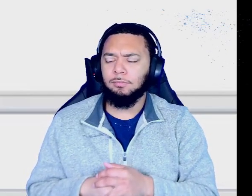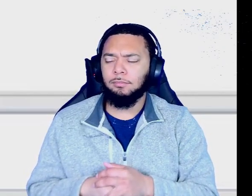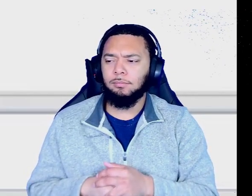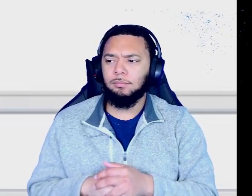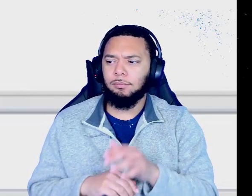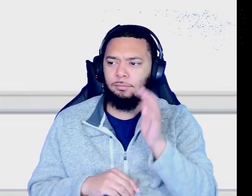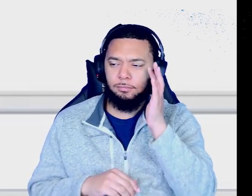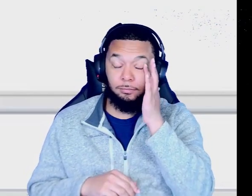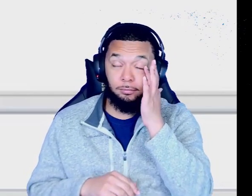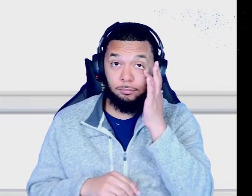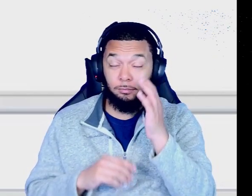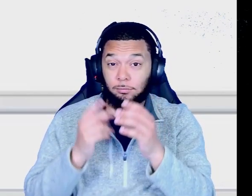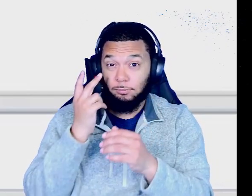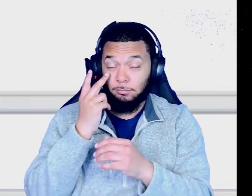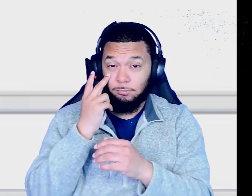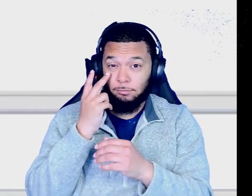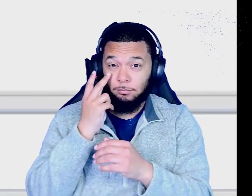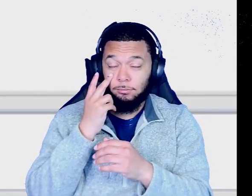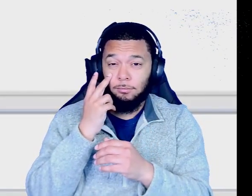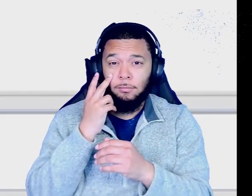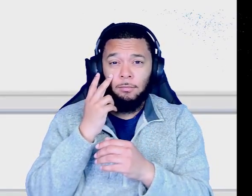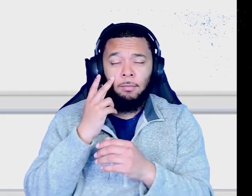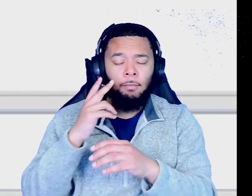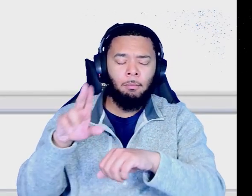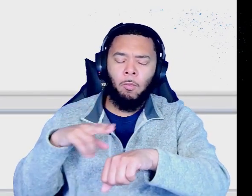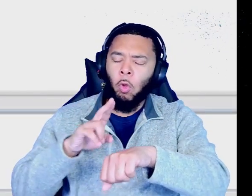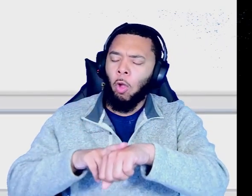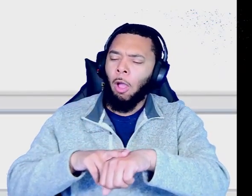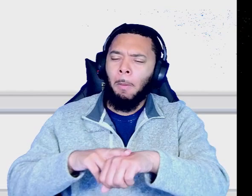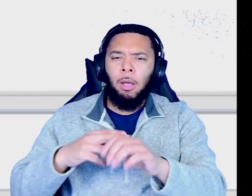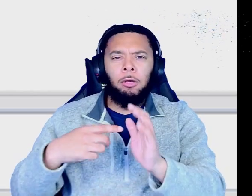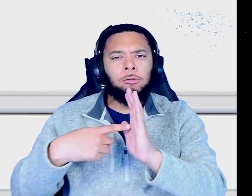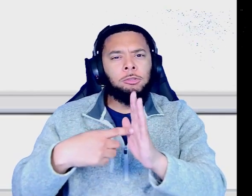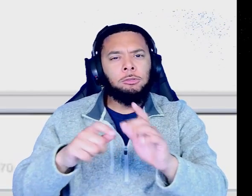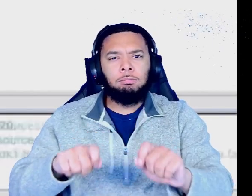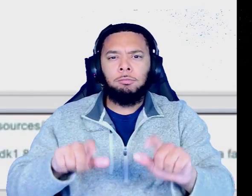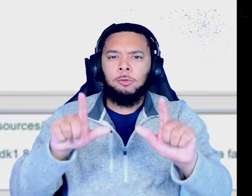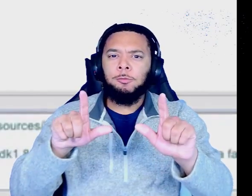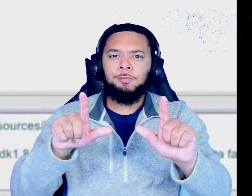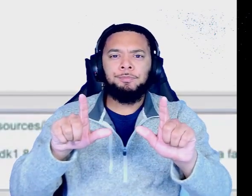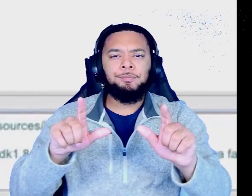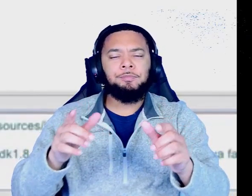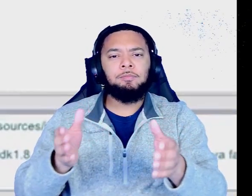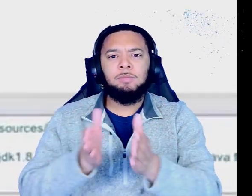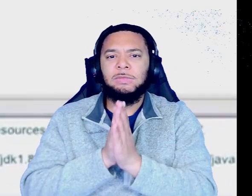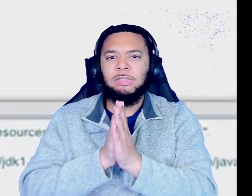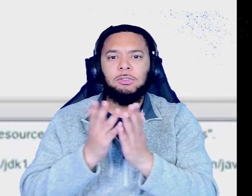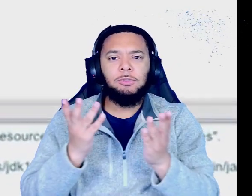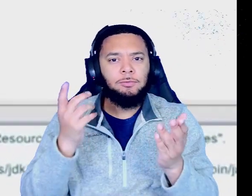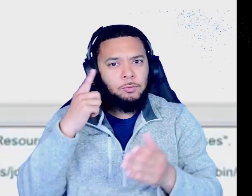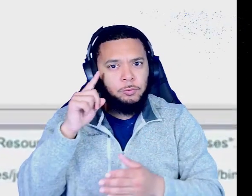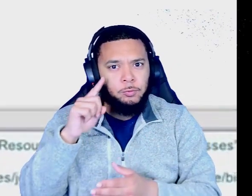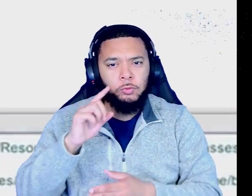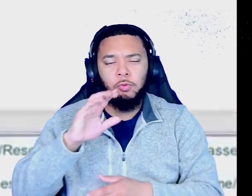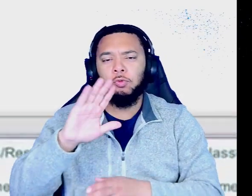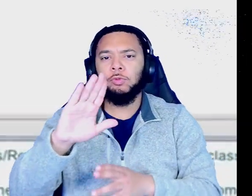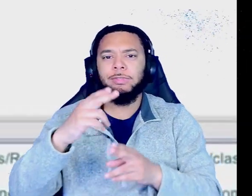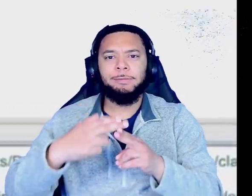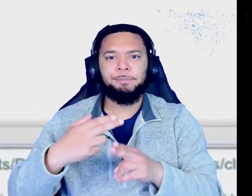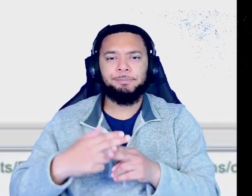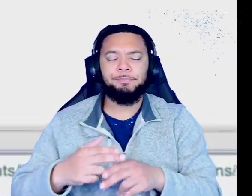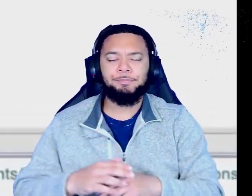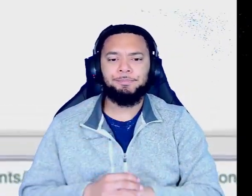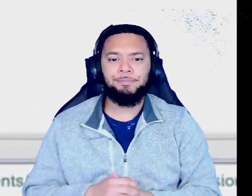So here's just a regular show input dialog that asks the user to enter their name.